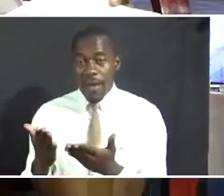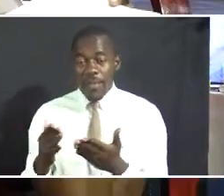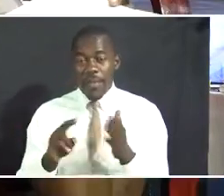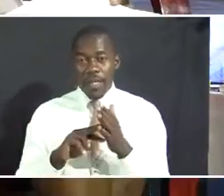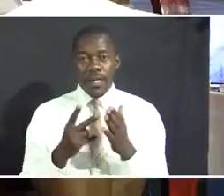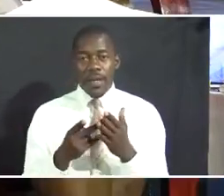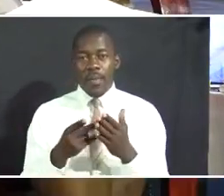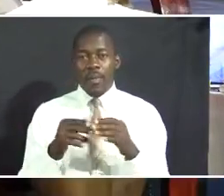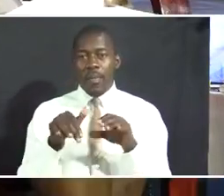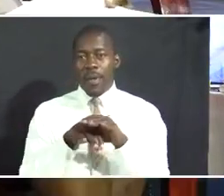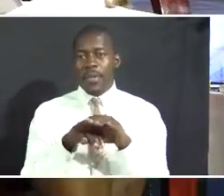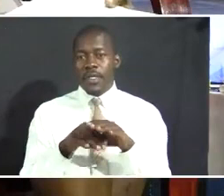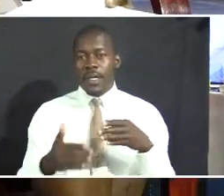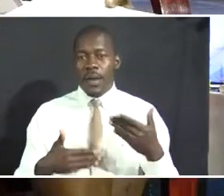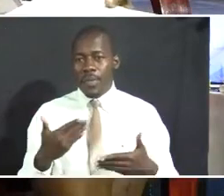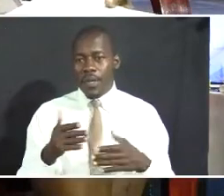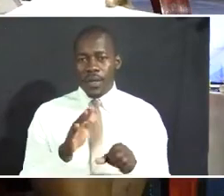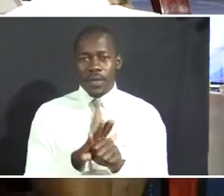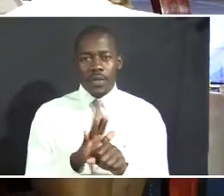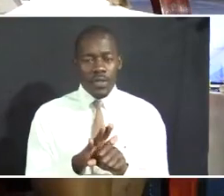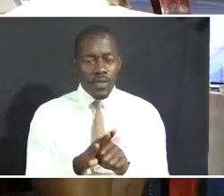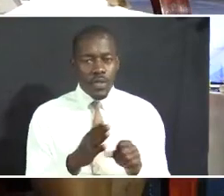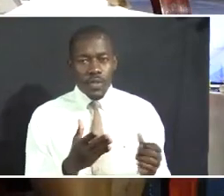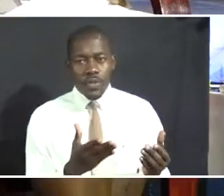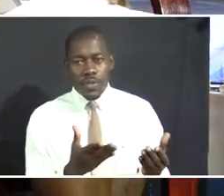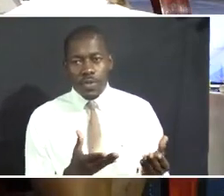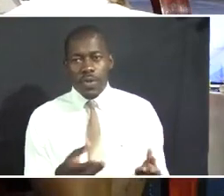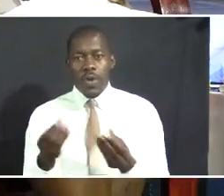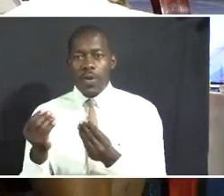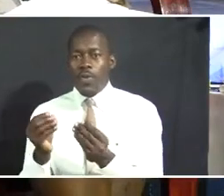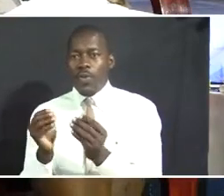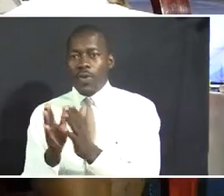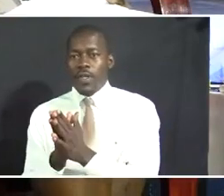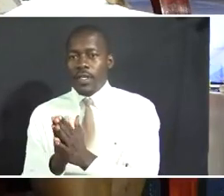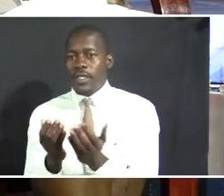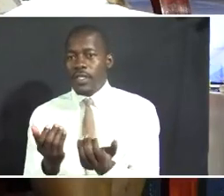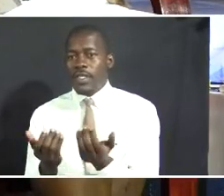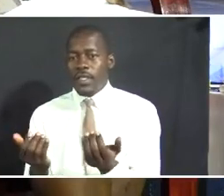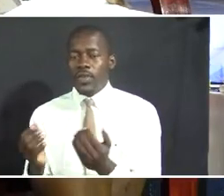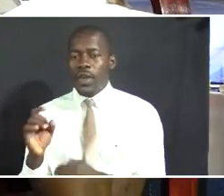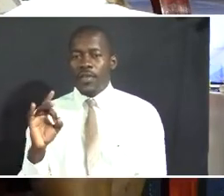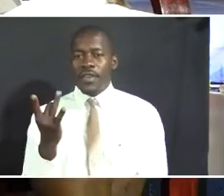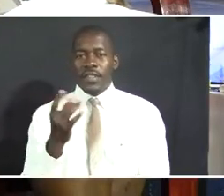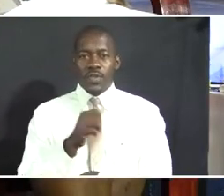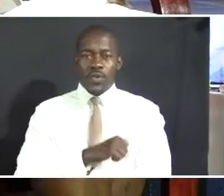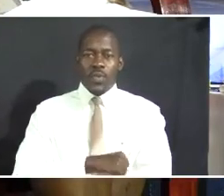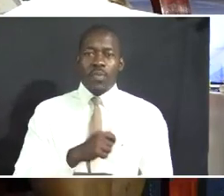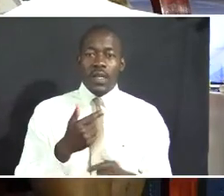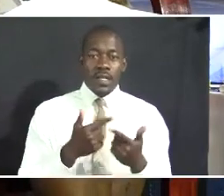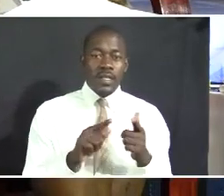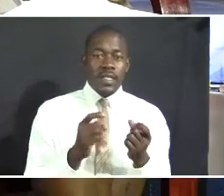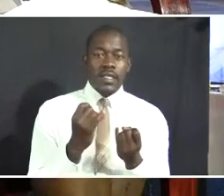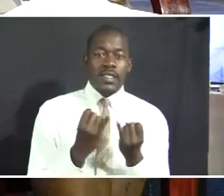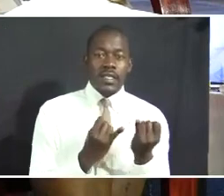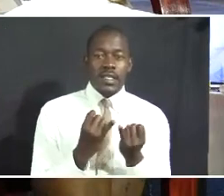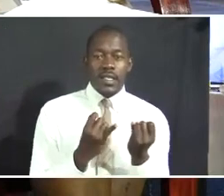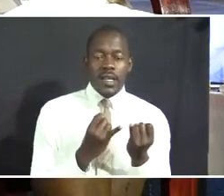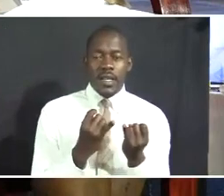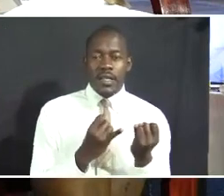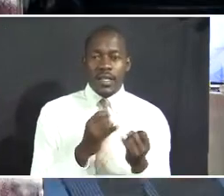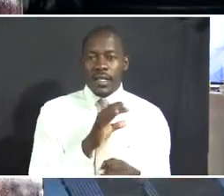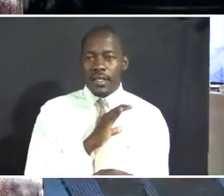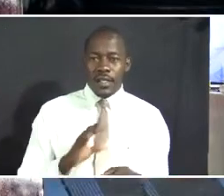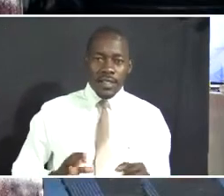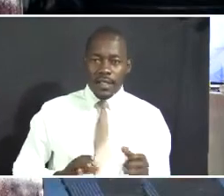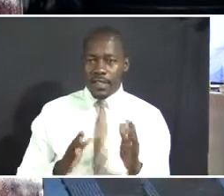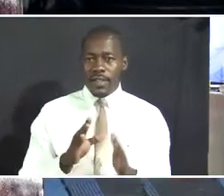children to an Adventist school, when us, we are actually shying away, saying that it is, they're very